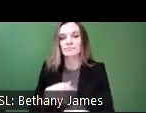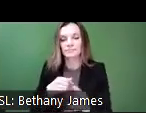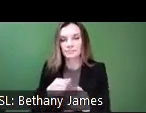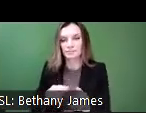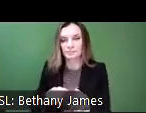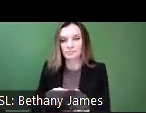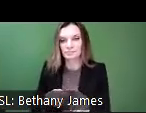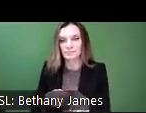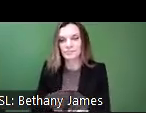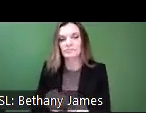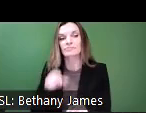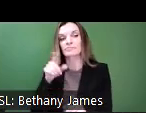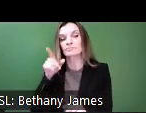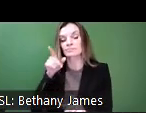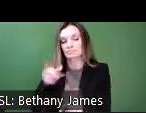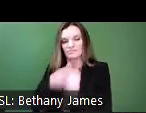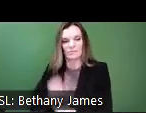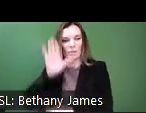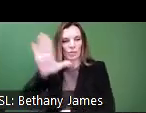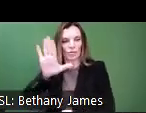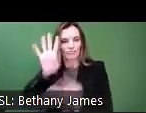periods have passed.